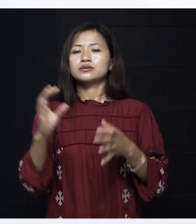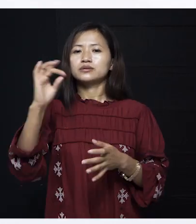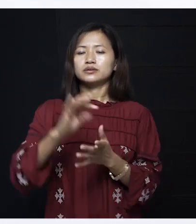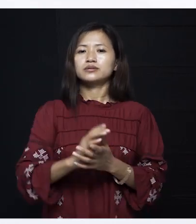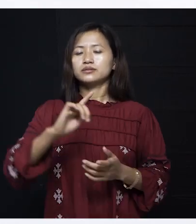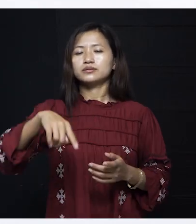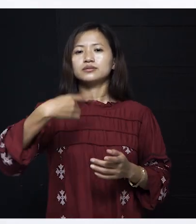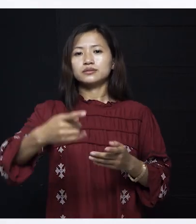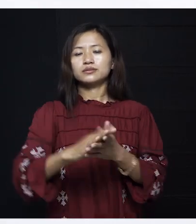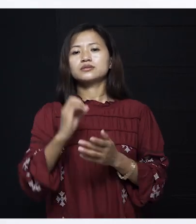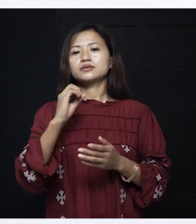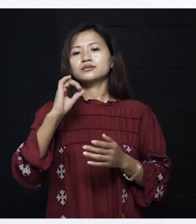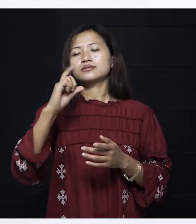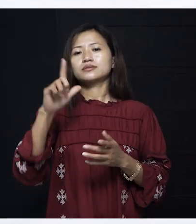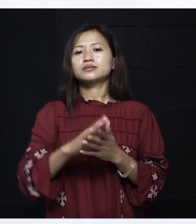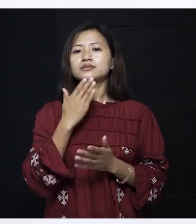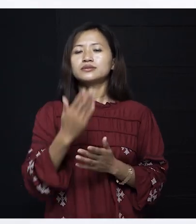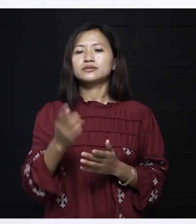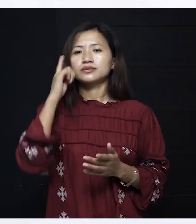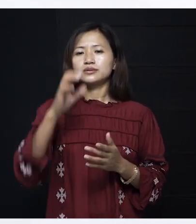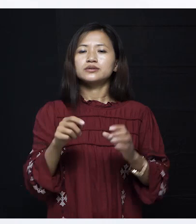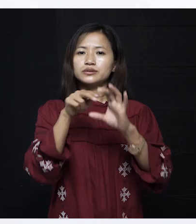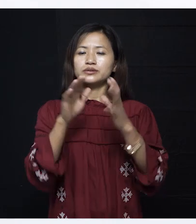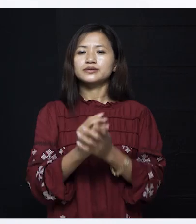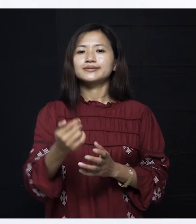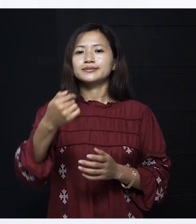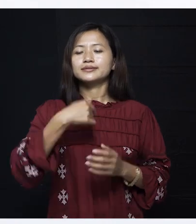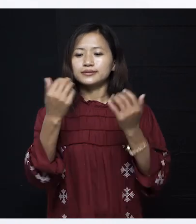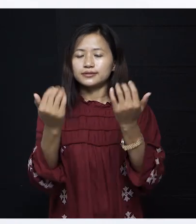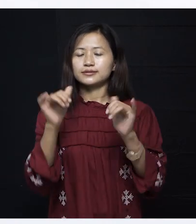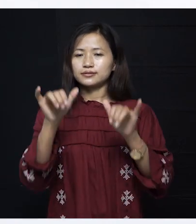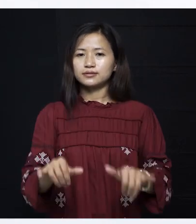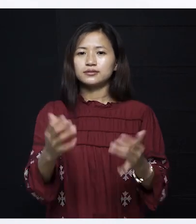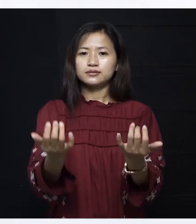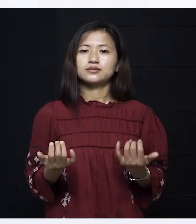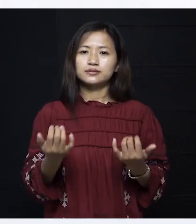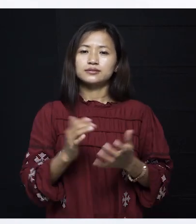me again in the next session. Thank you for tuning in and stay safe.